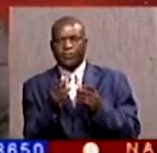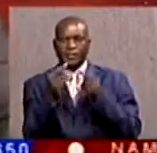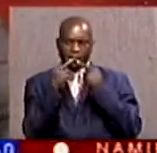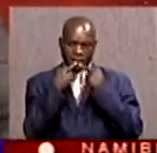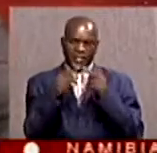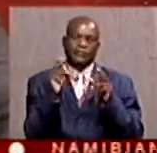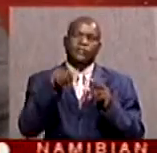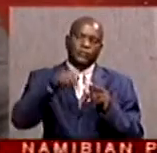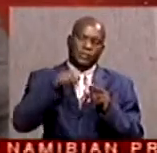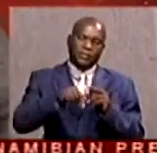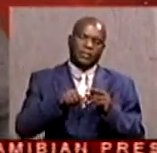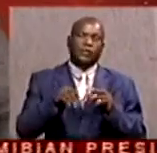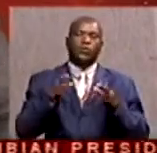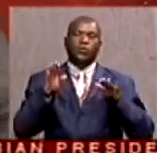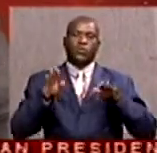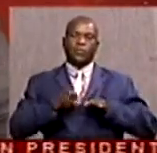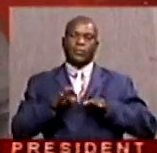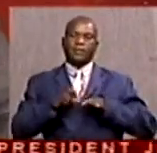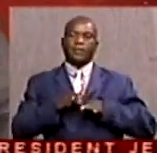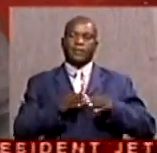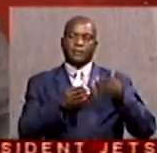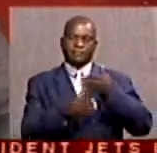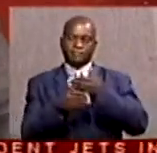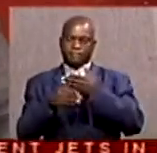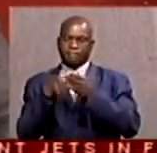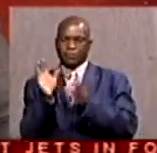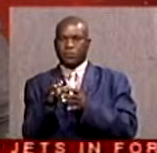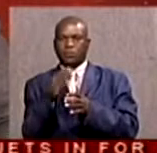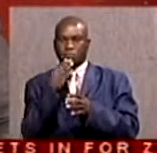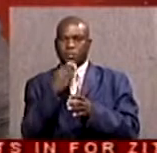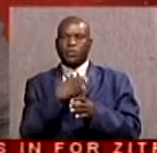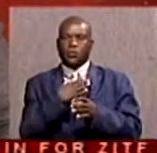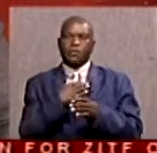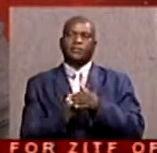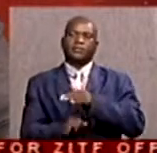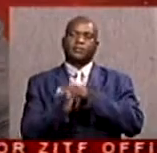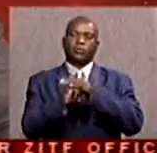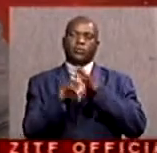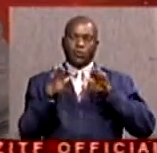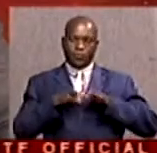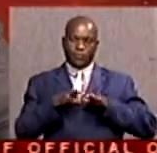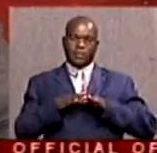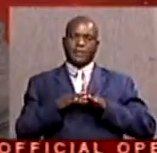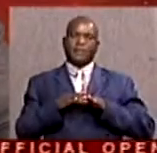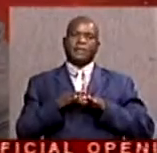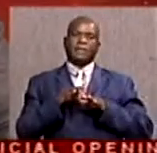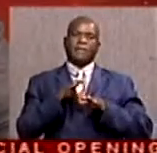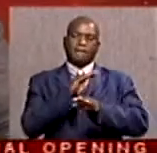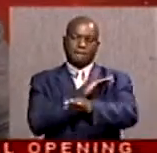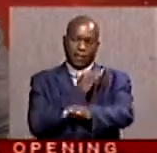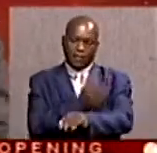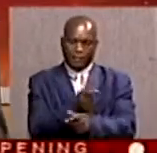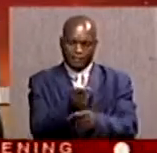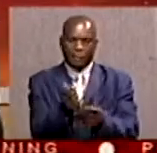place later today, Women's Coalition, platform and a process to empower women to be leaders in mainstream society, as well as prepare